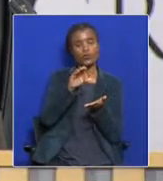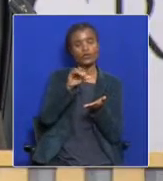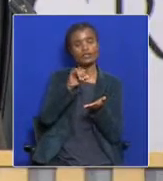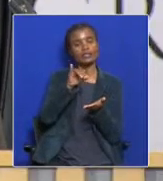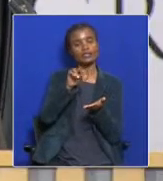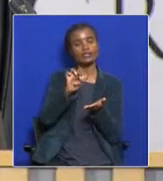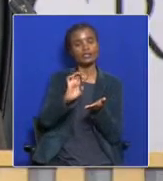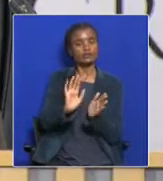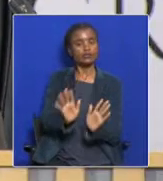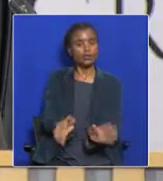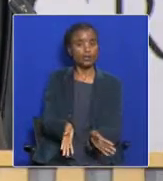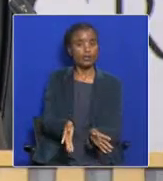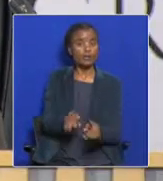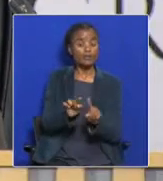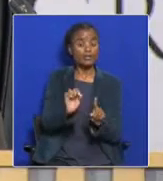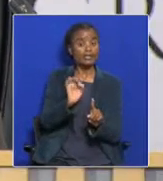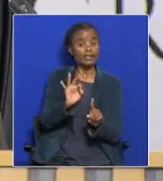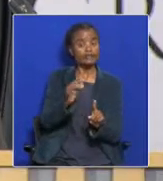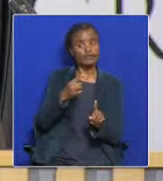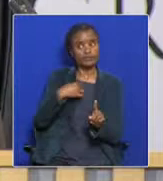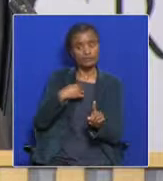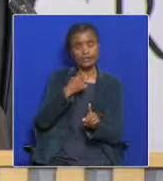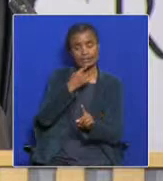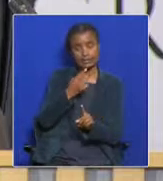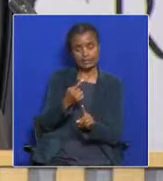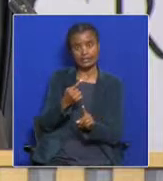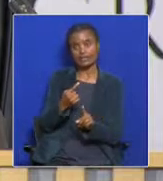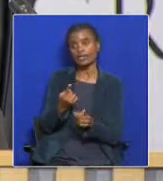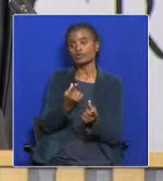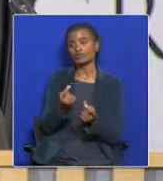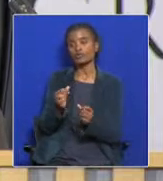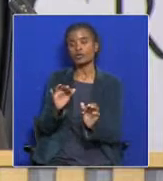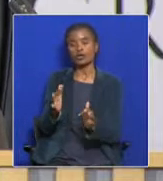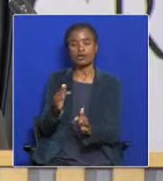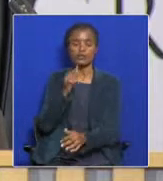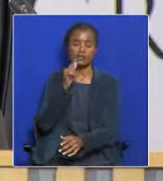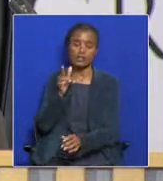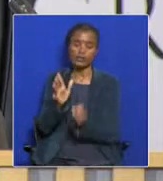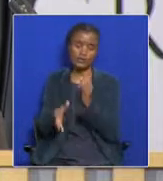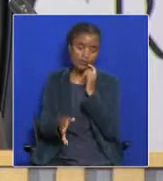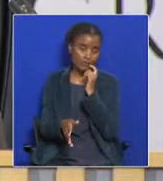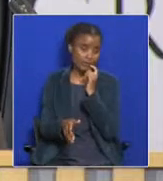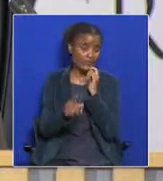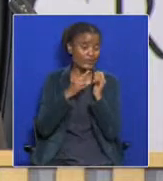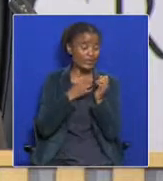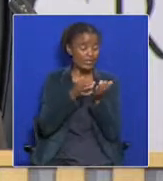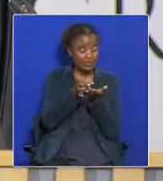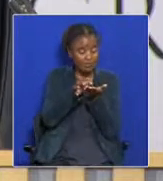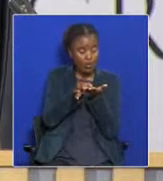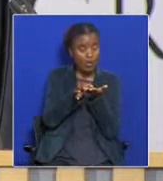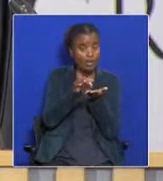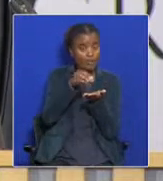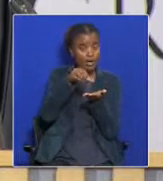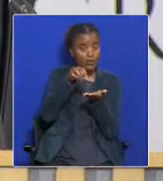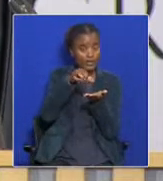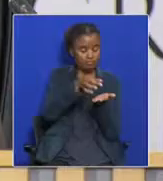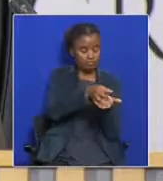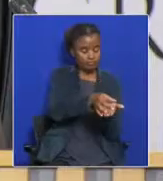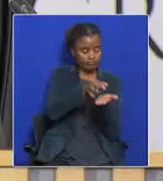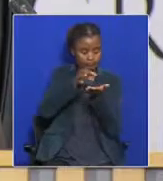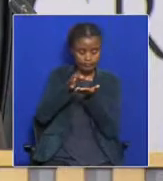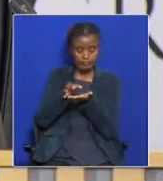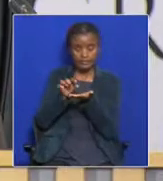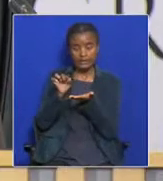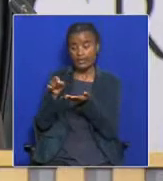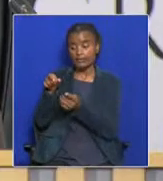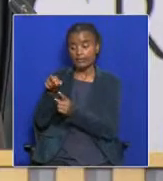inclined, I'm going to tell you how it should have been done. Even if you take a small quantity of that powder and get a person on the street, a